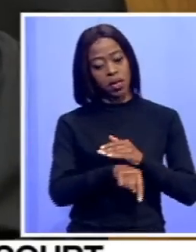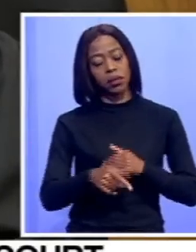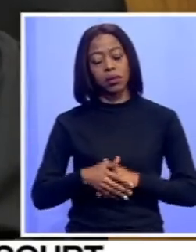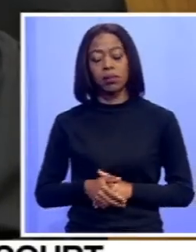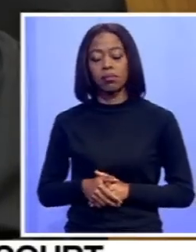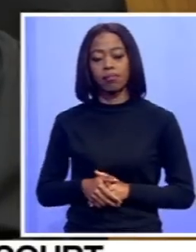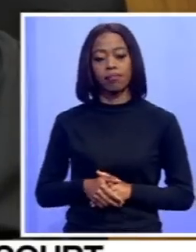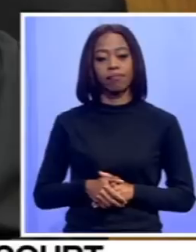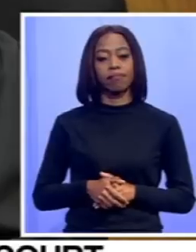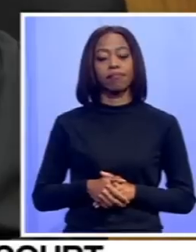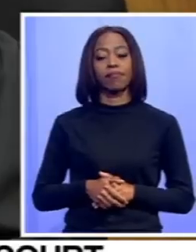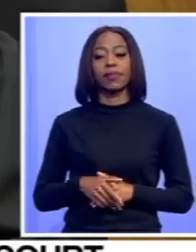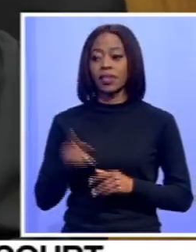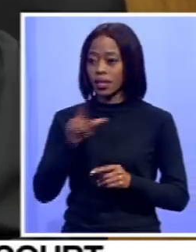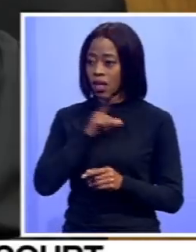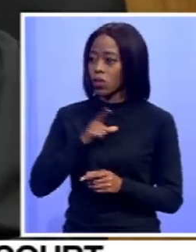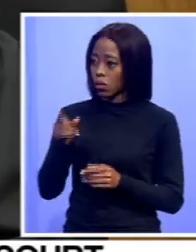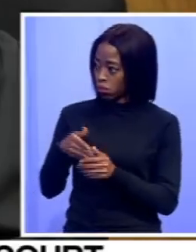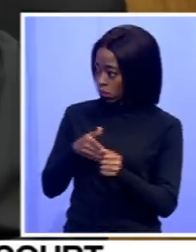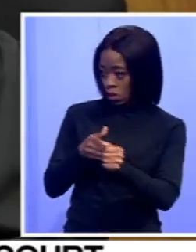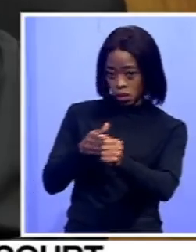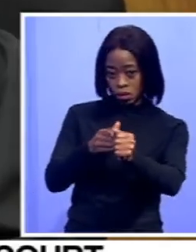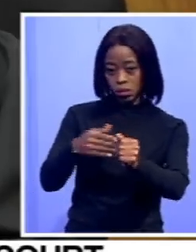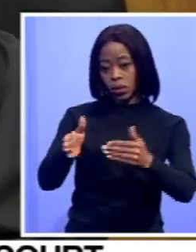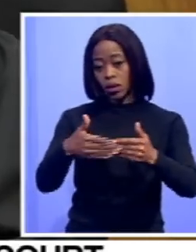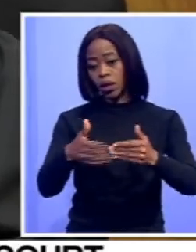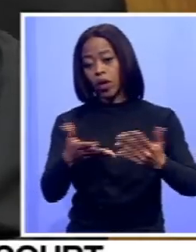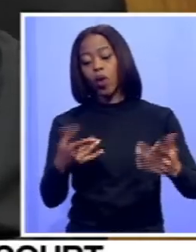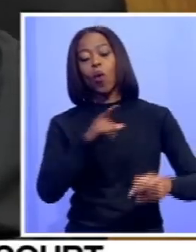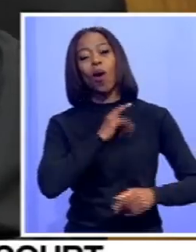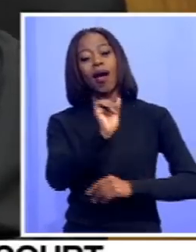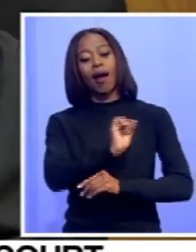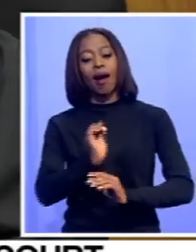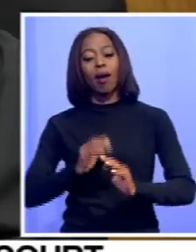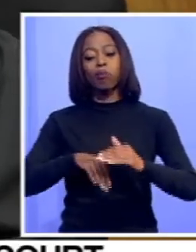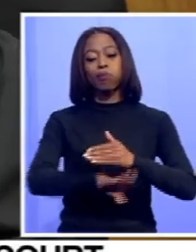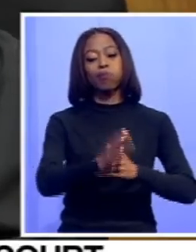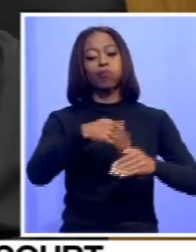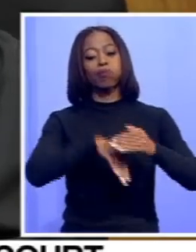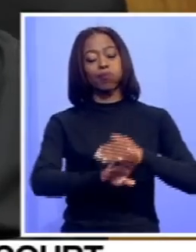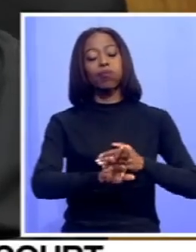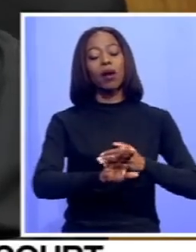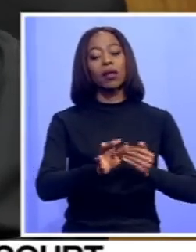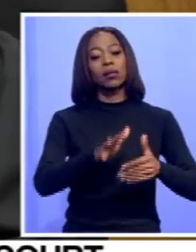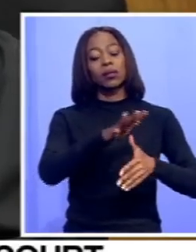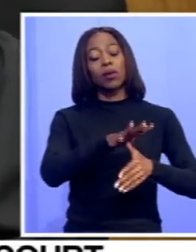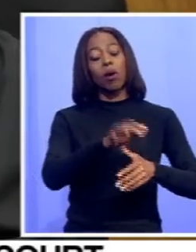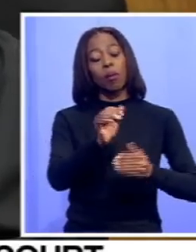20, thus directed them straight to the main gate of the cemetery because all the vehicles were entering through the main gate at the